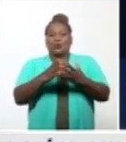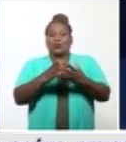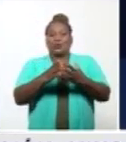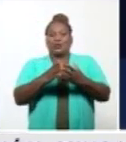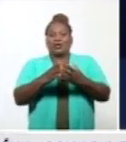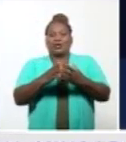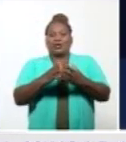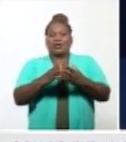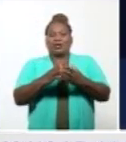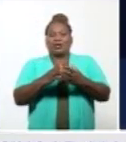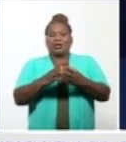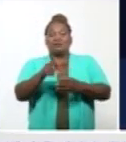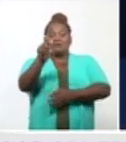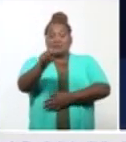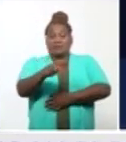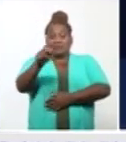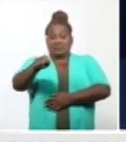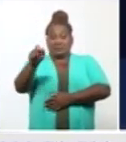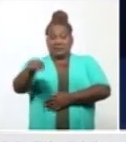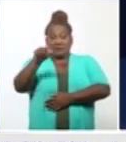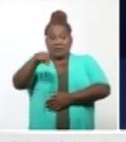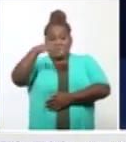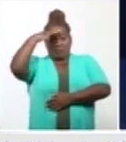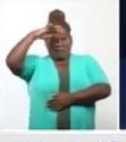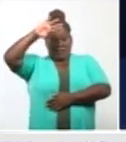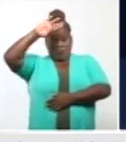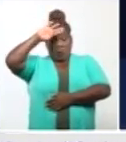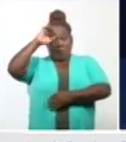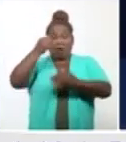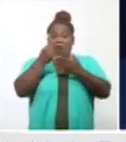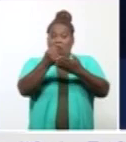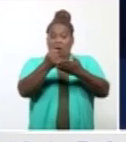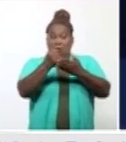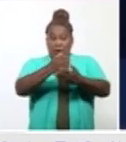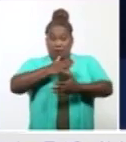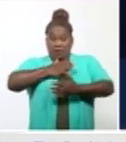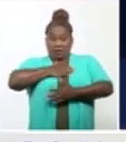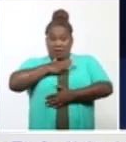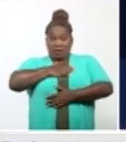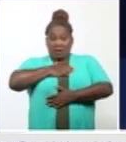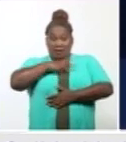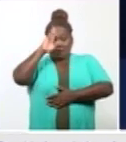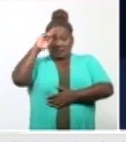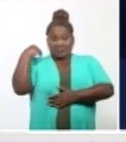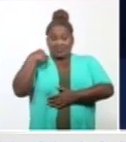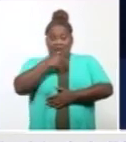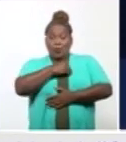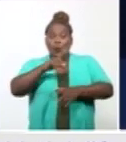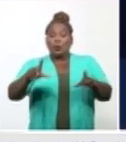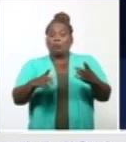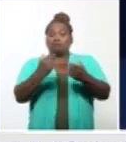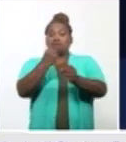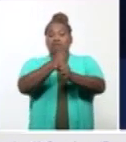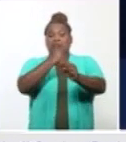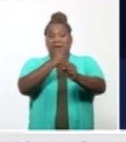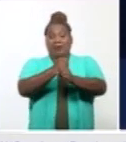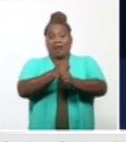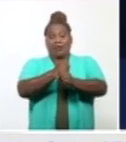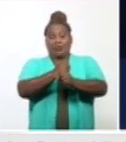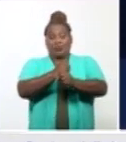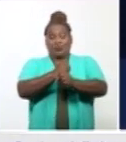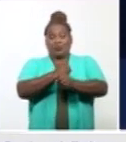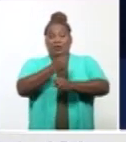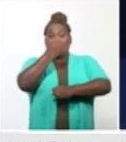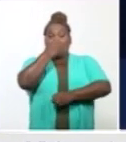continent. And we congratulate all the people of this continent and our collaborators who